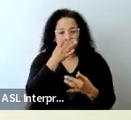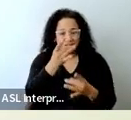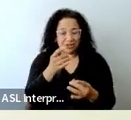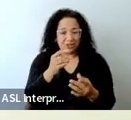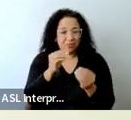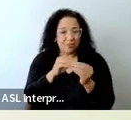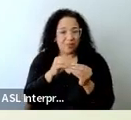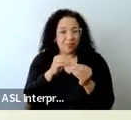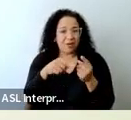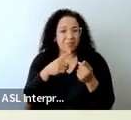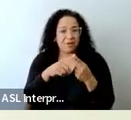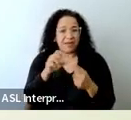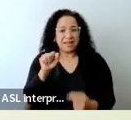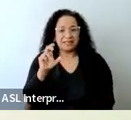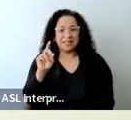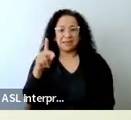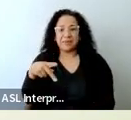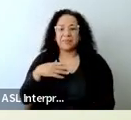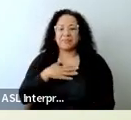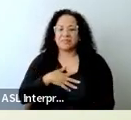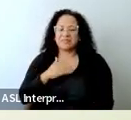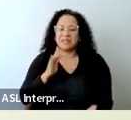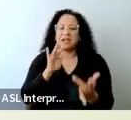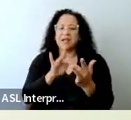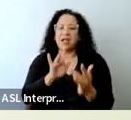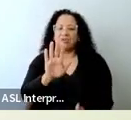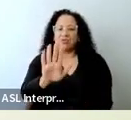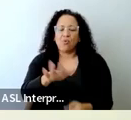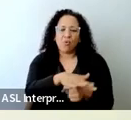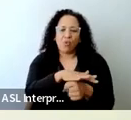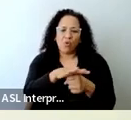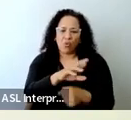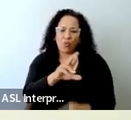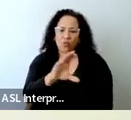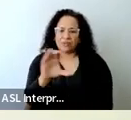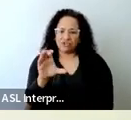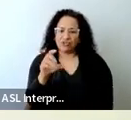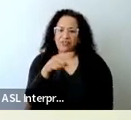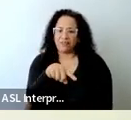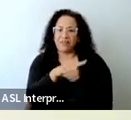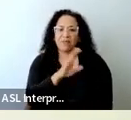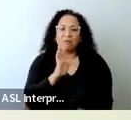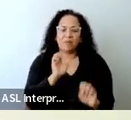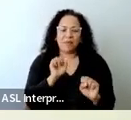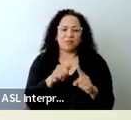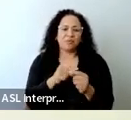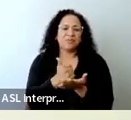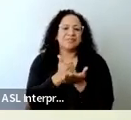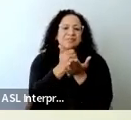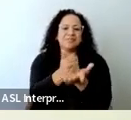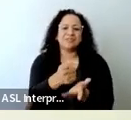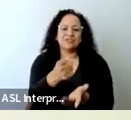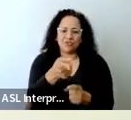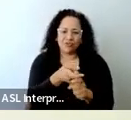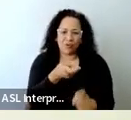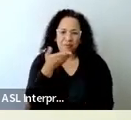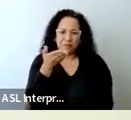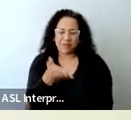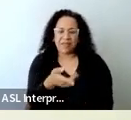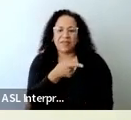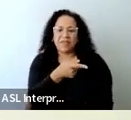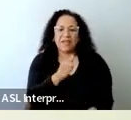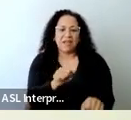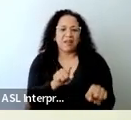more about SDP, please contact your local regional center. They will be able to assist you from there. They could